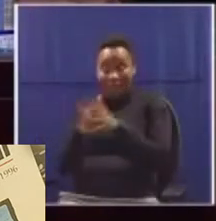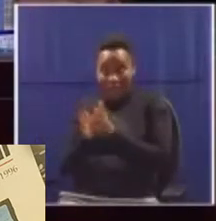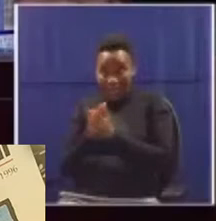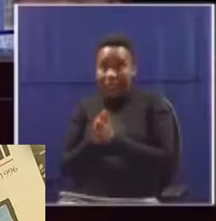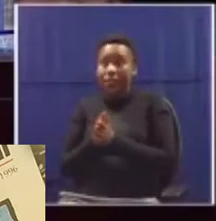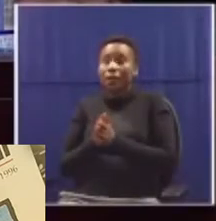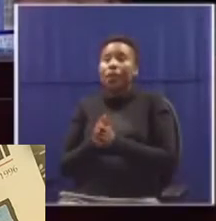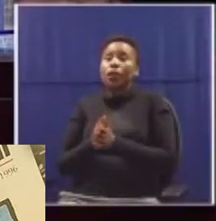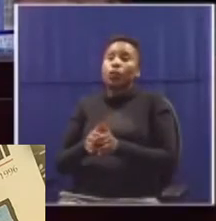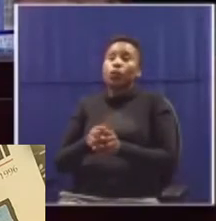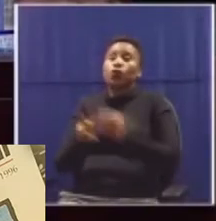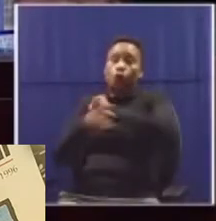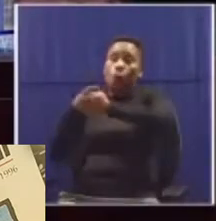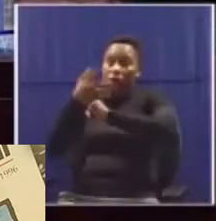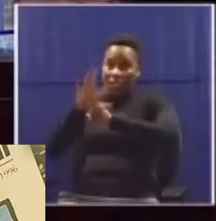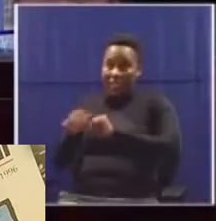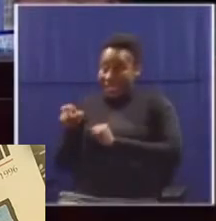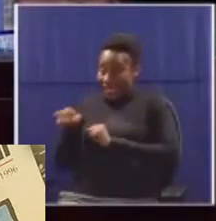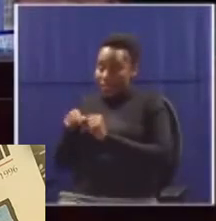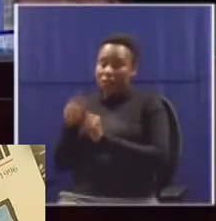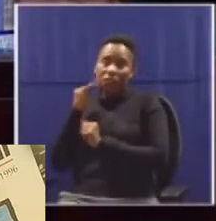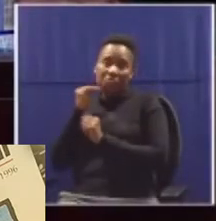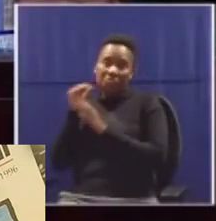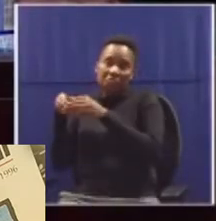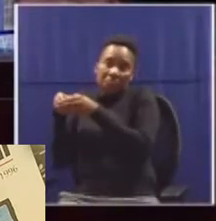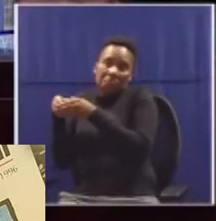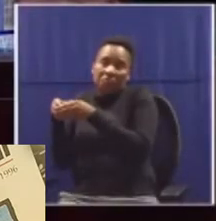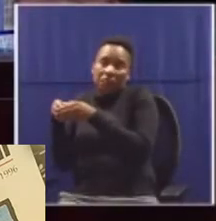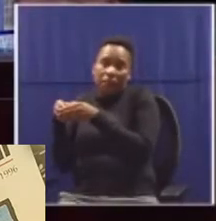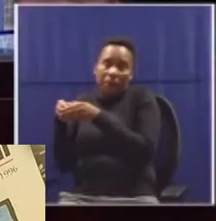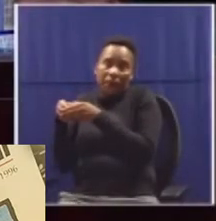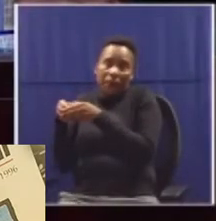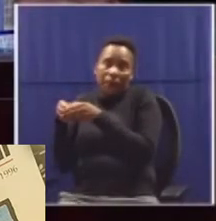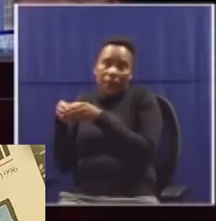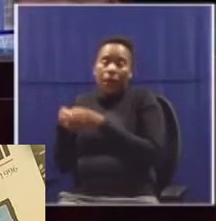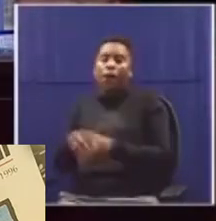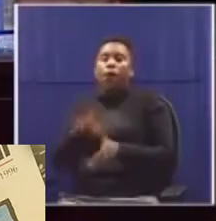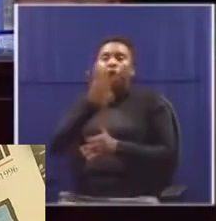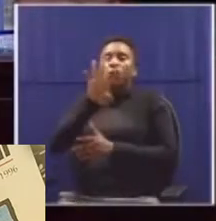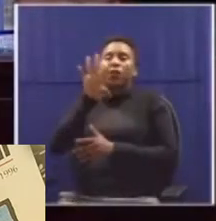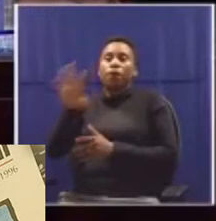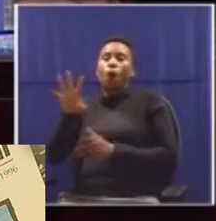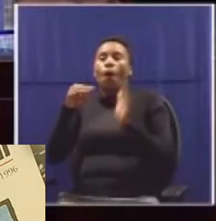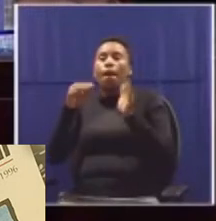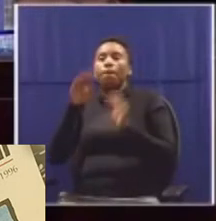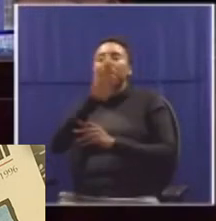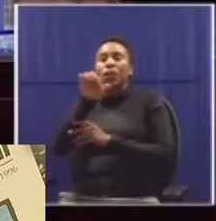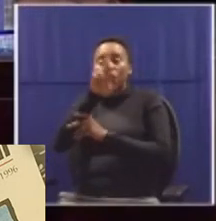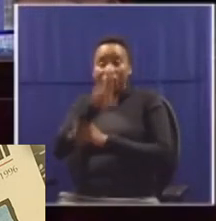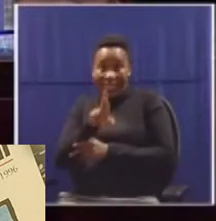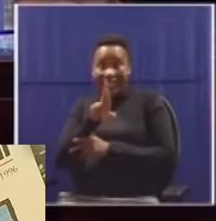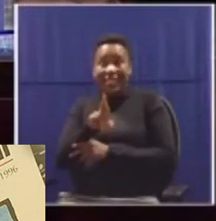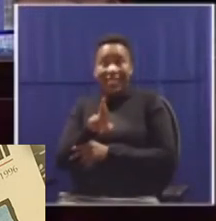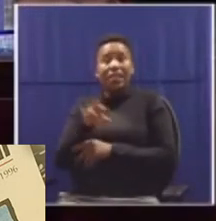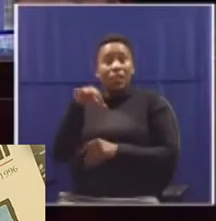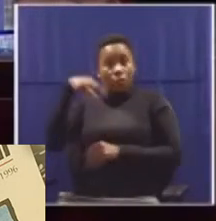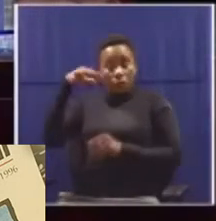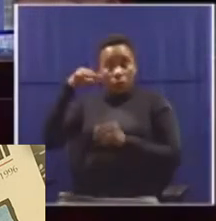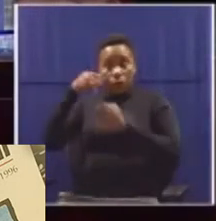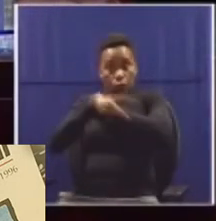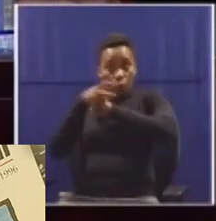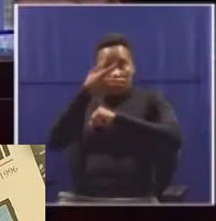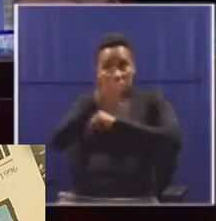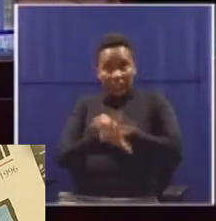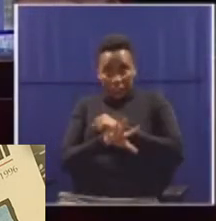settler minority the state have spent 44 billion on land restitutions alone and